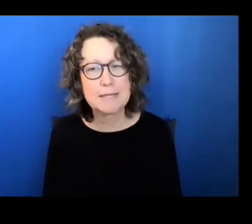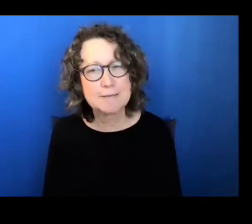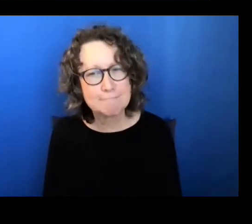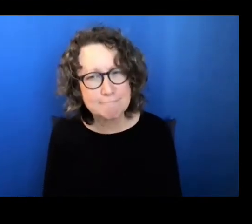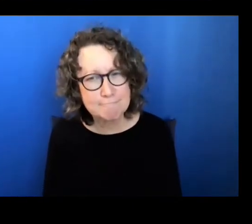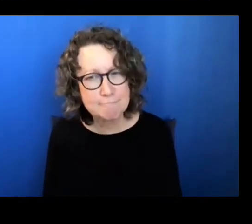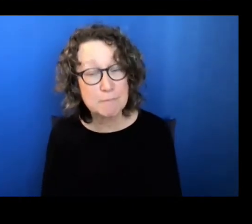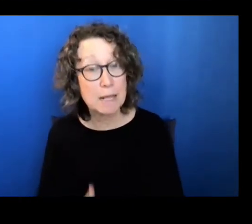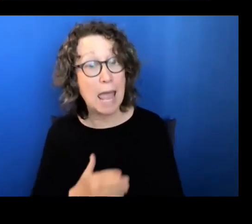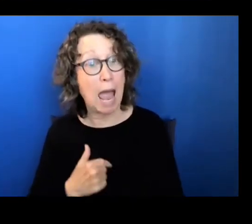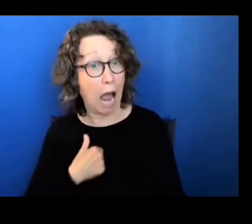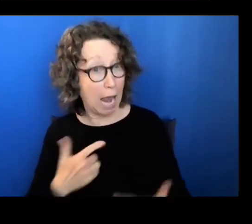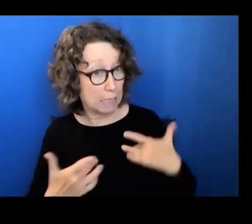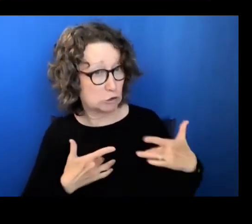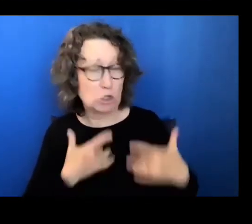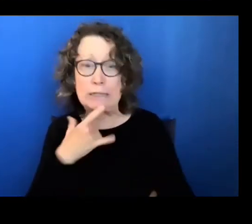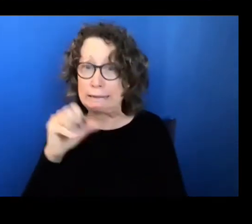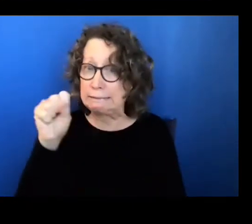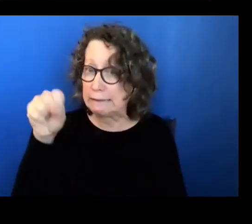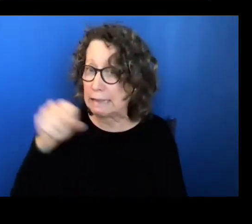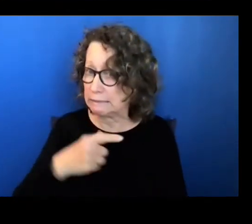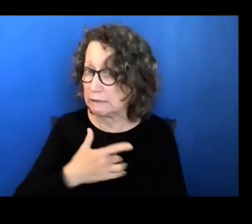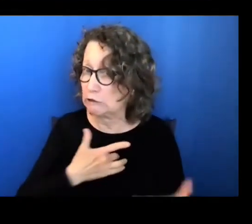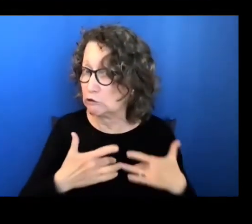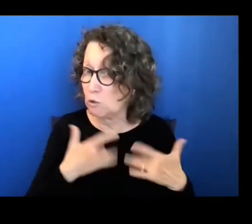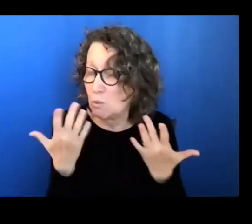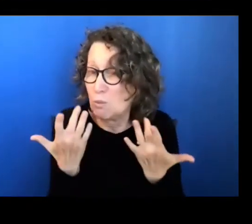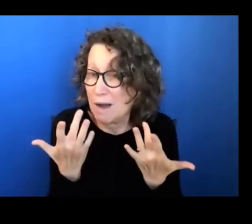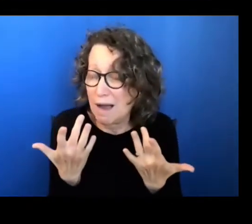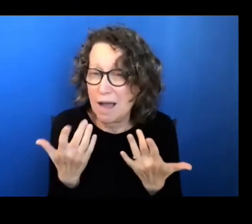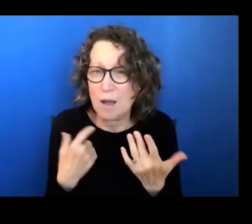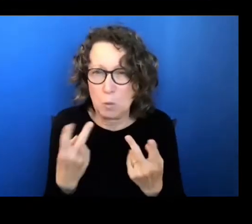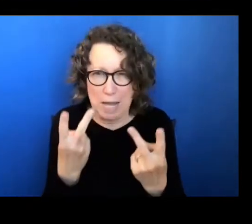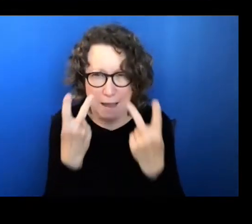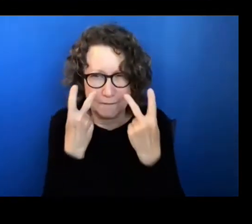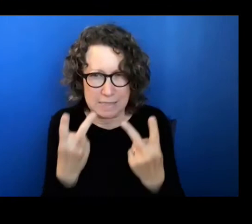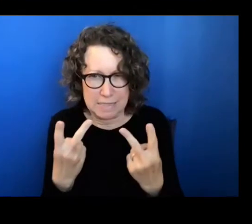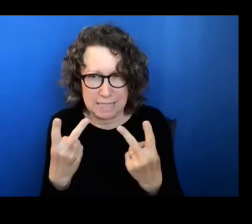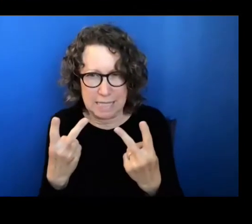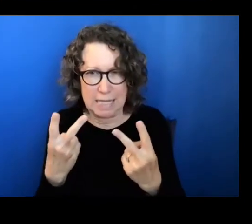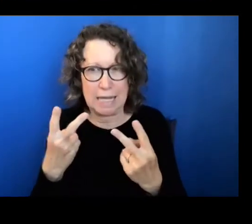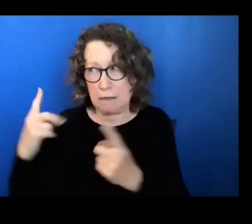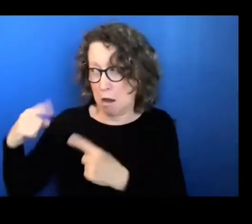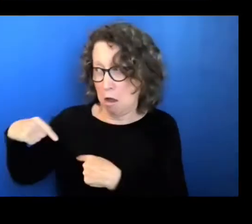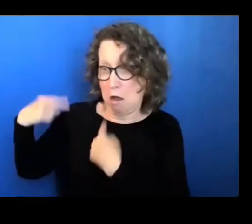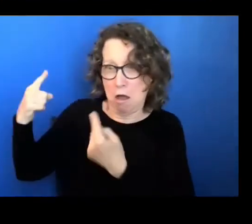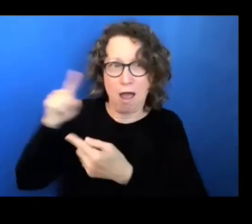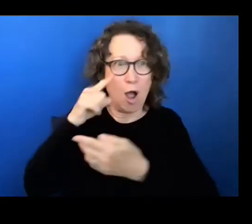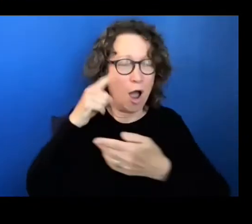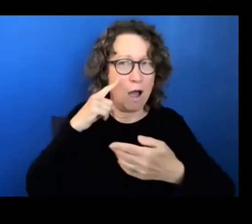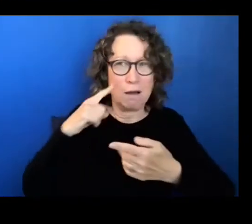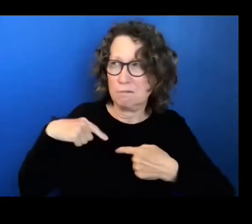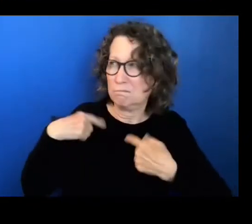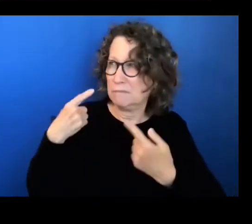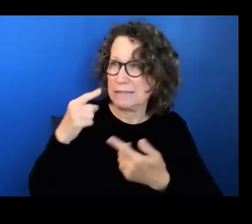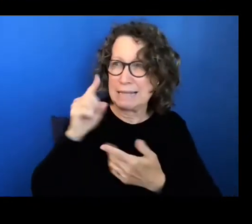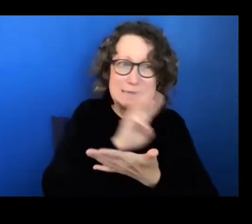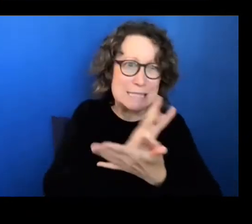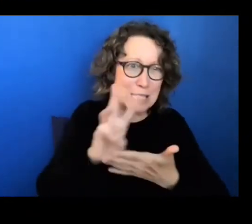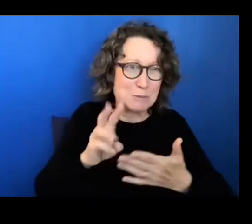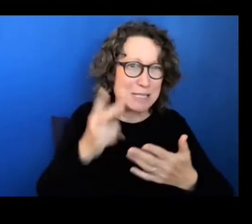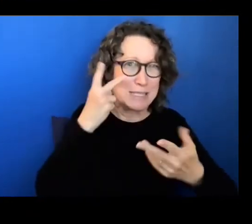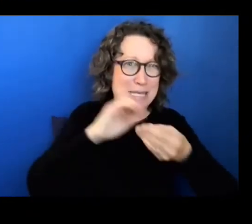Am I concerned? Yes, I am concerned, because we've seen a very continuous decline over the last 6 weeks